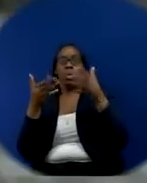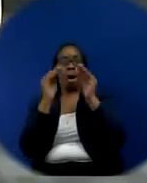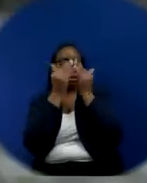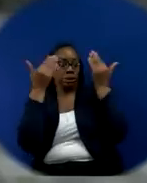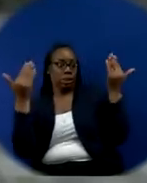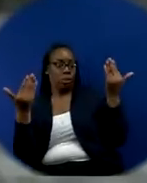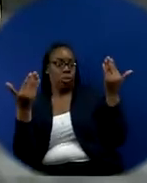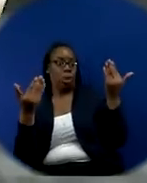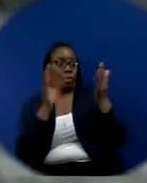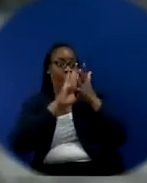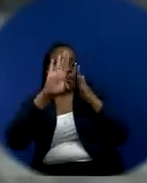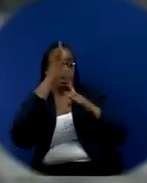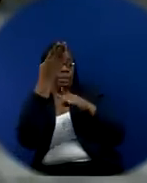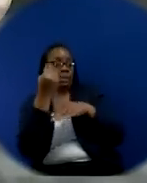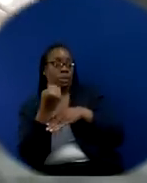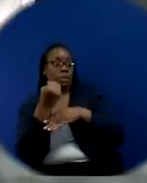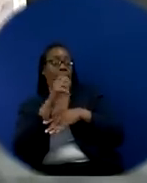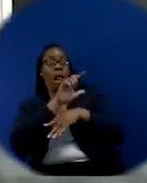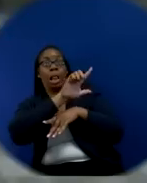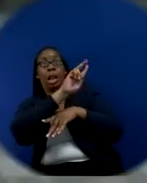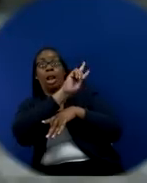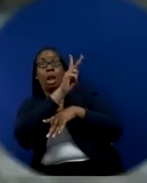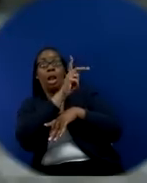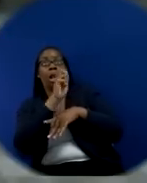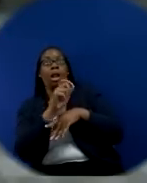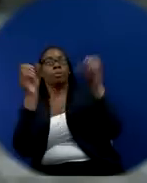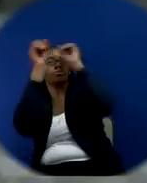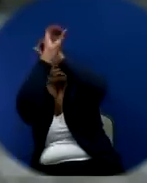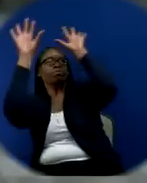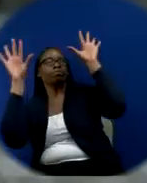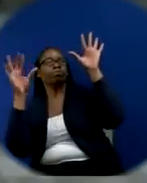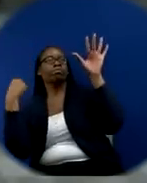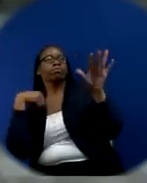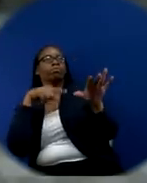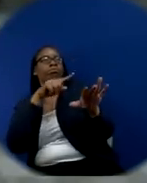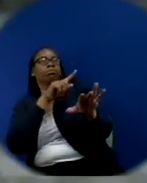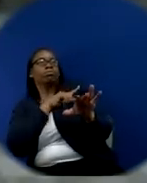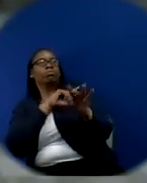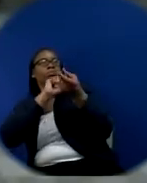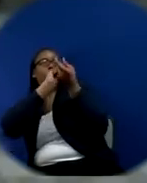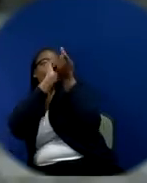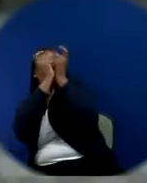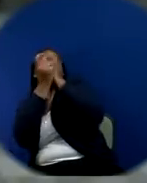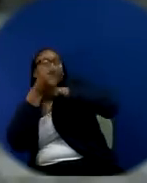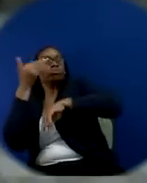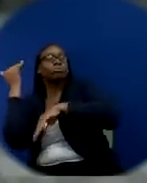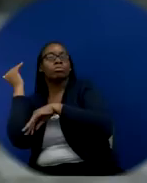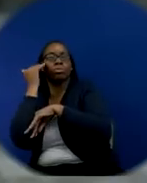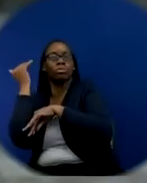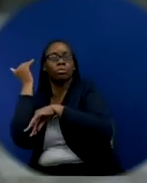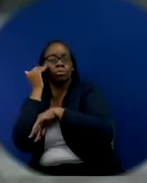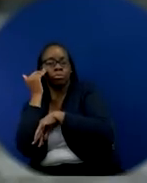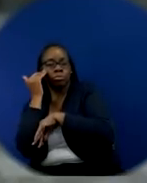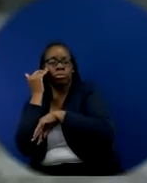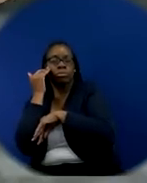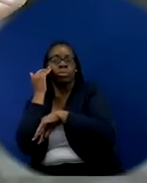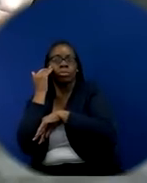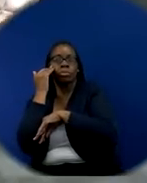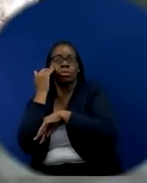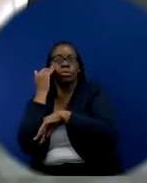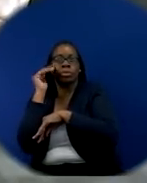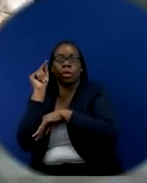14, Luke gives to us this picture of the Lord Jesus shifting the mindset, the mentality of